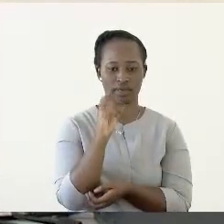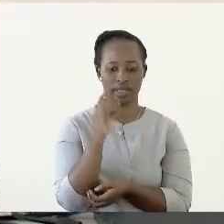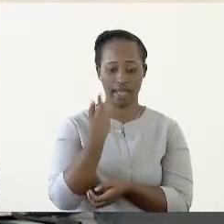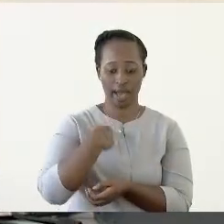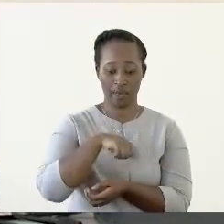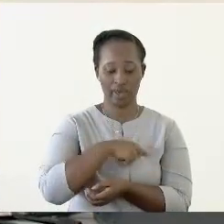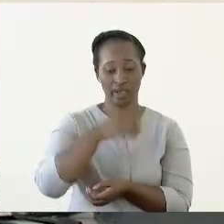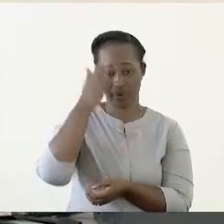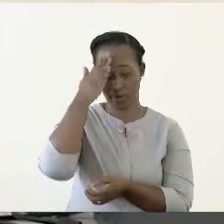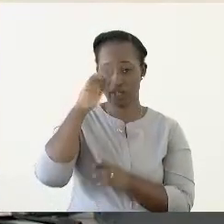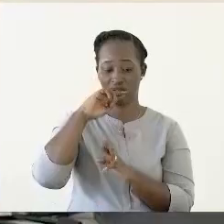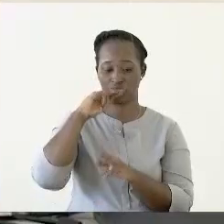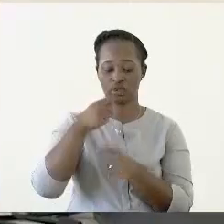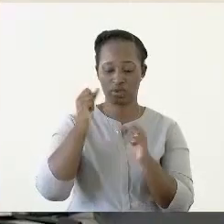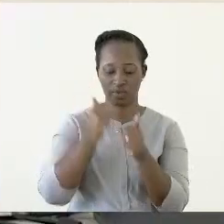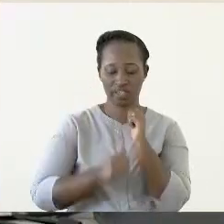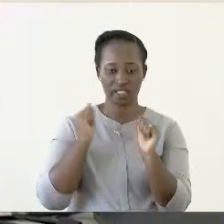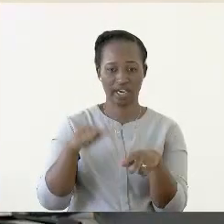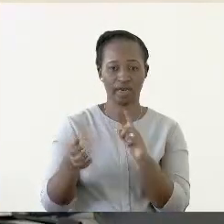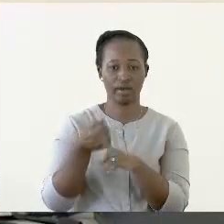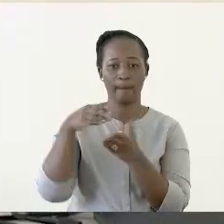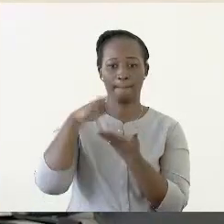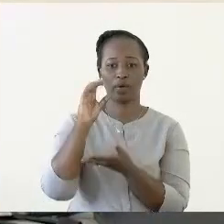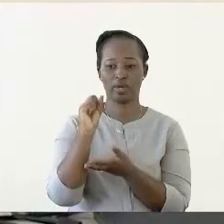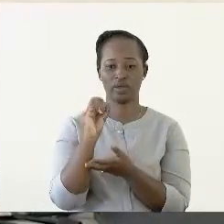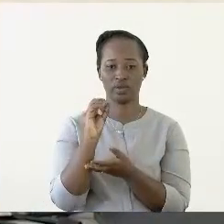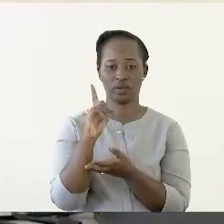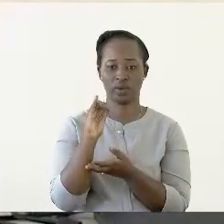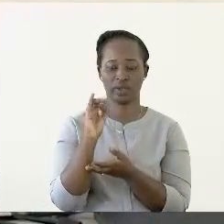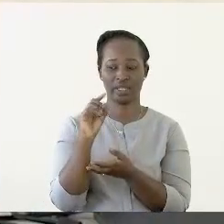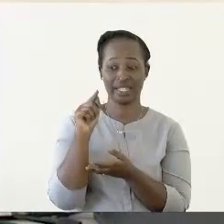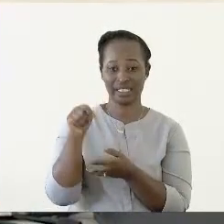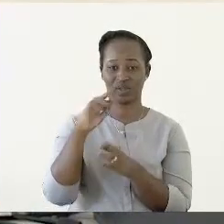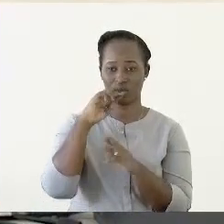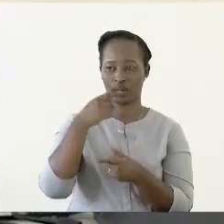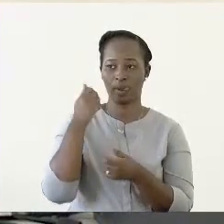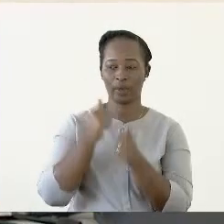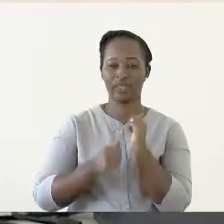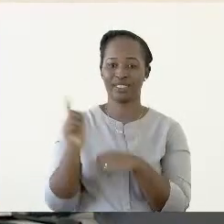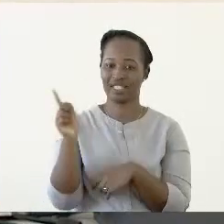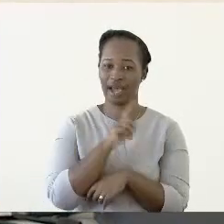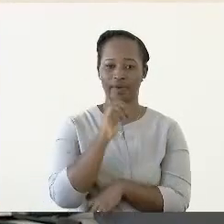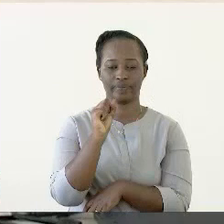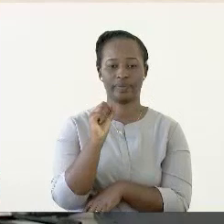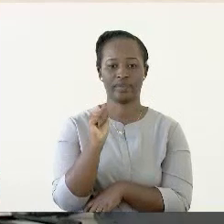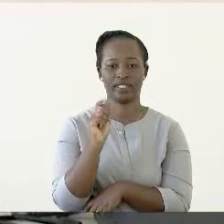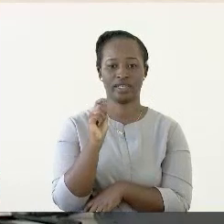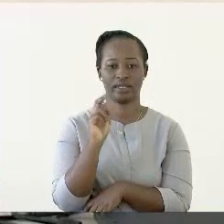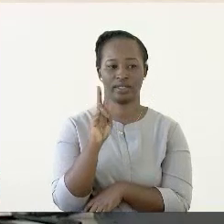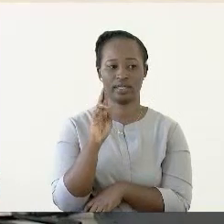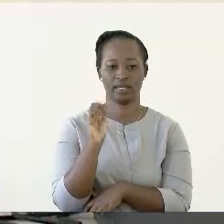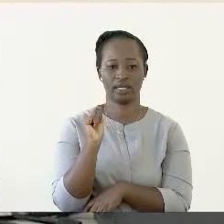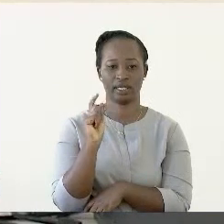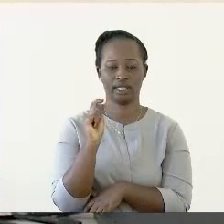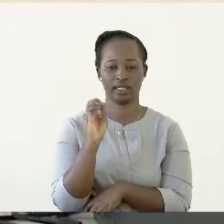more solute, it is a solution which is unsaturated. So the solution by increasing temperature, it